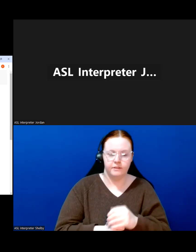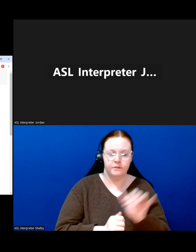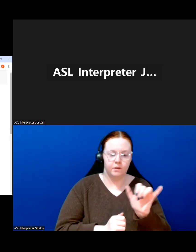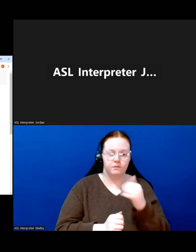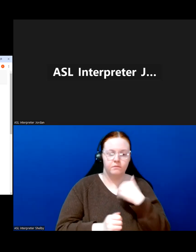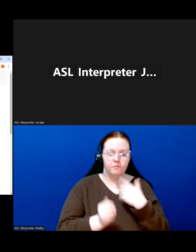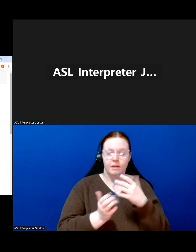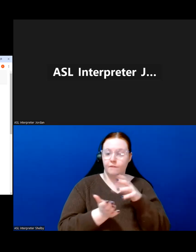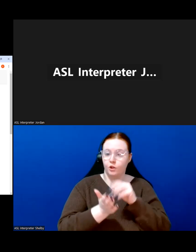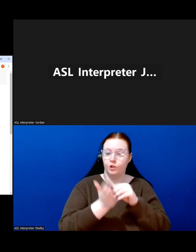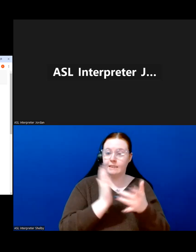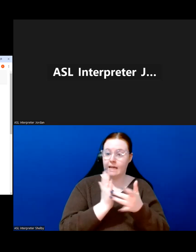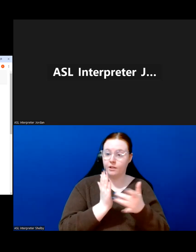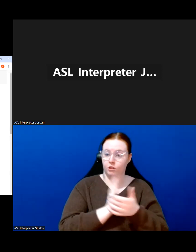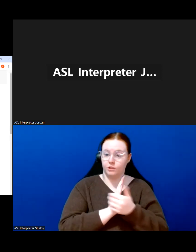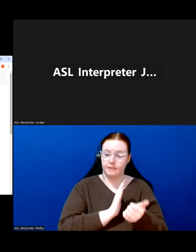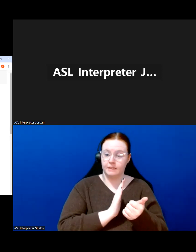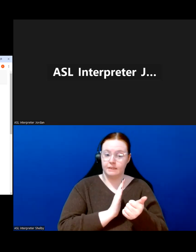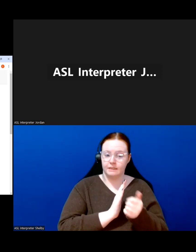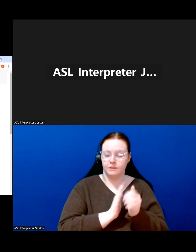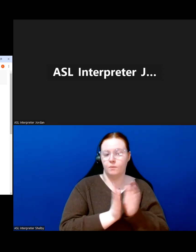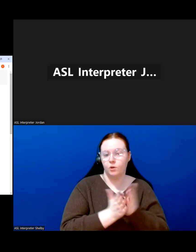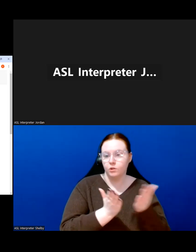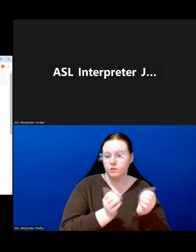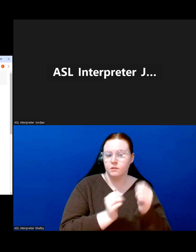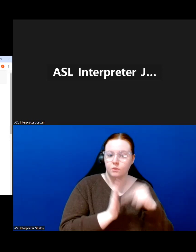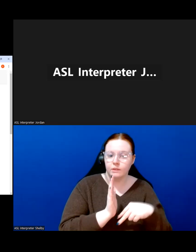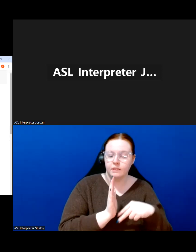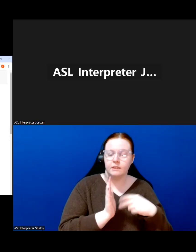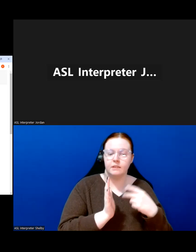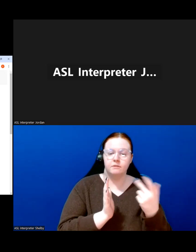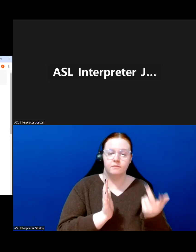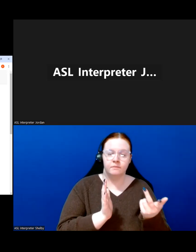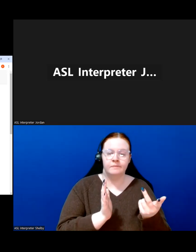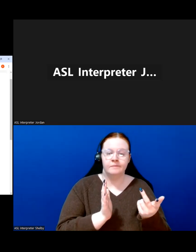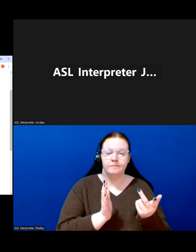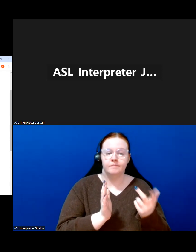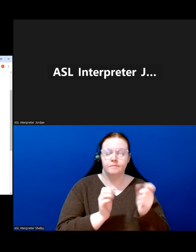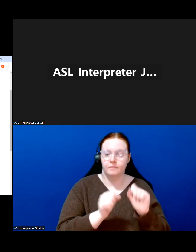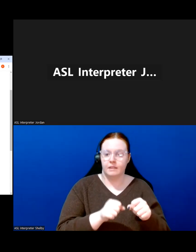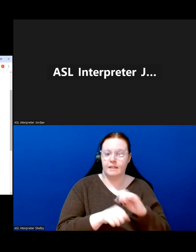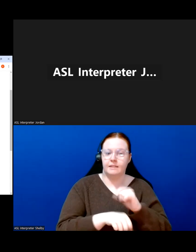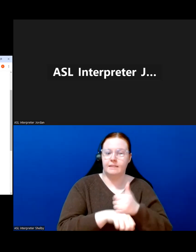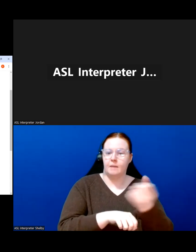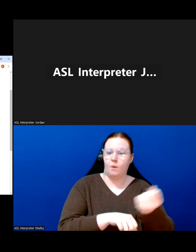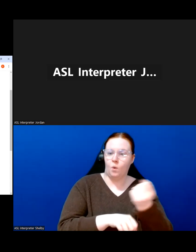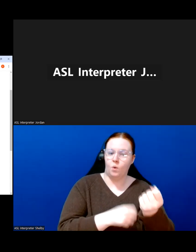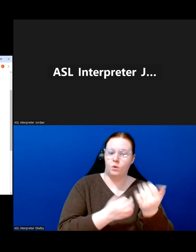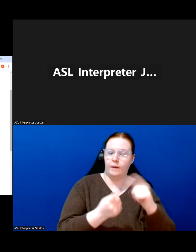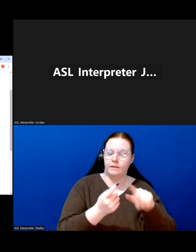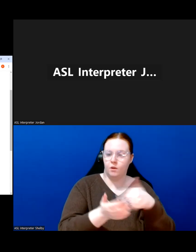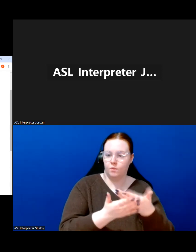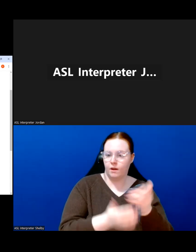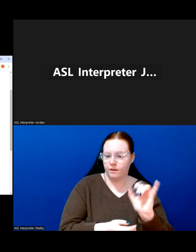technology skills pages. So we have books that people can check out and place holds on. And we also have